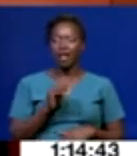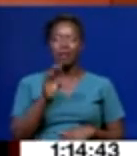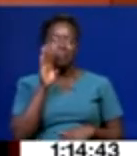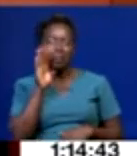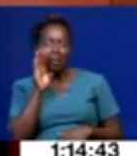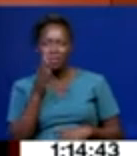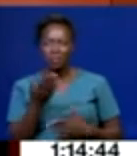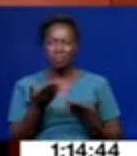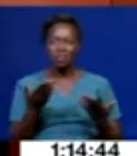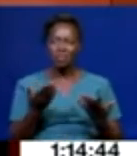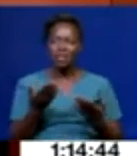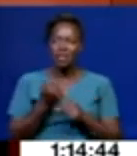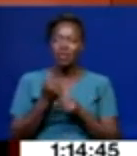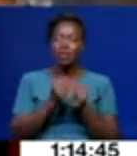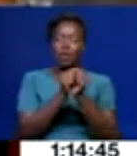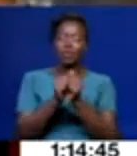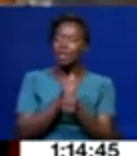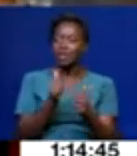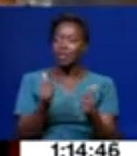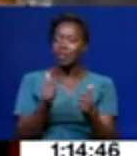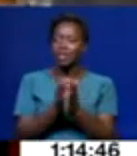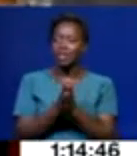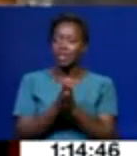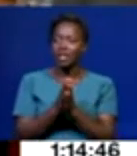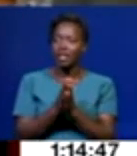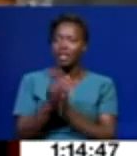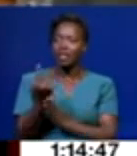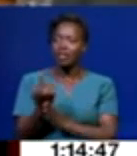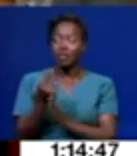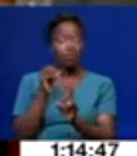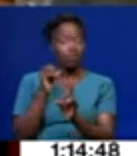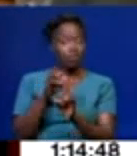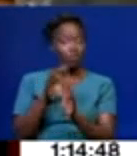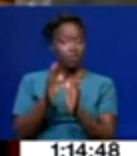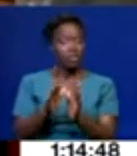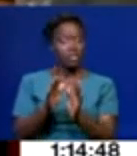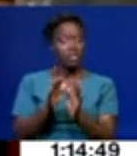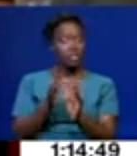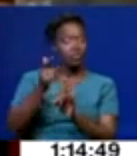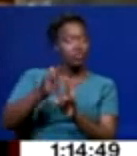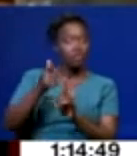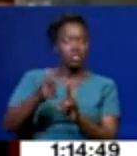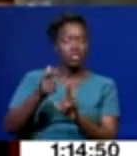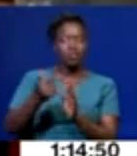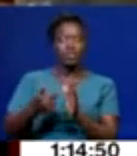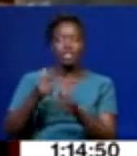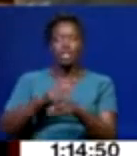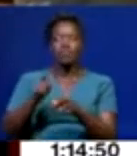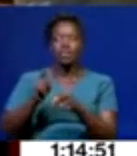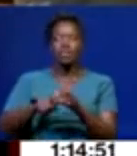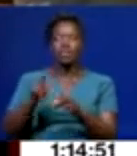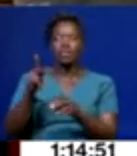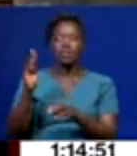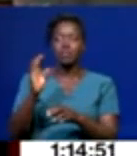na tulifanya naye kazi vizuri. He is one of my mentors in the journalism industry. When I joined KBC, I